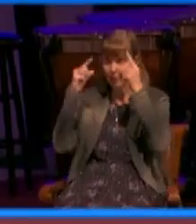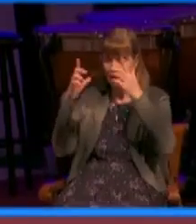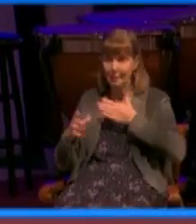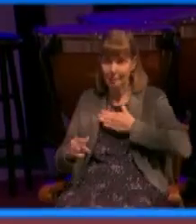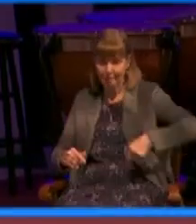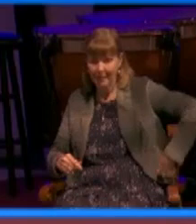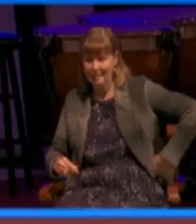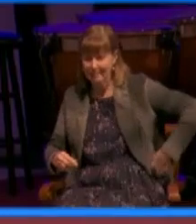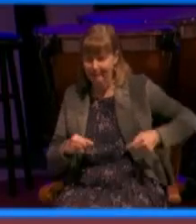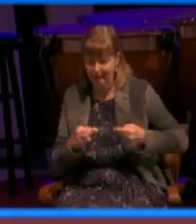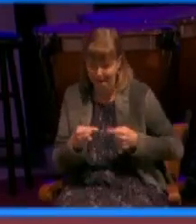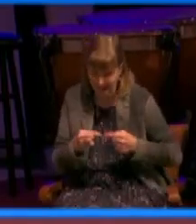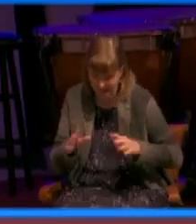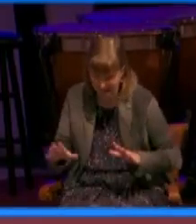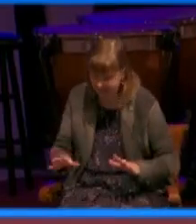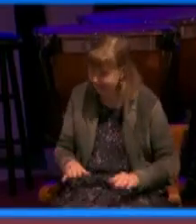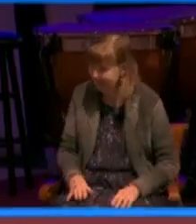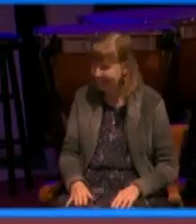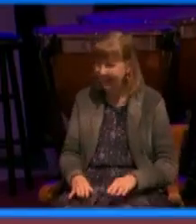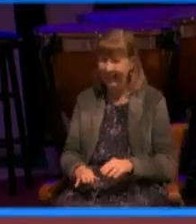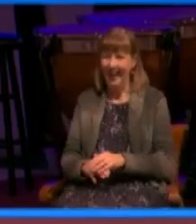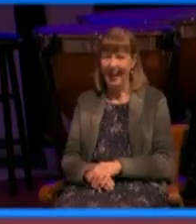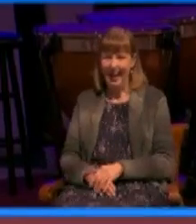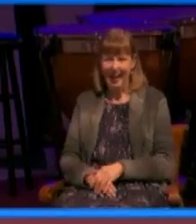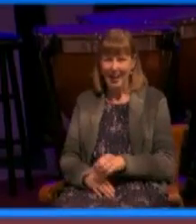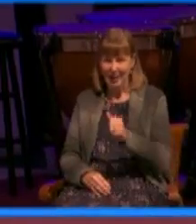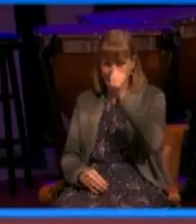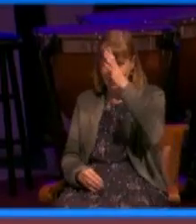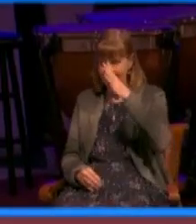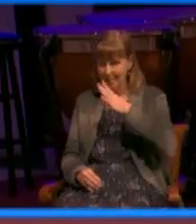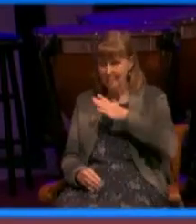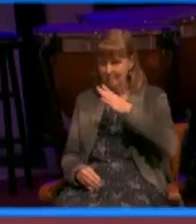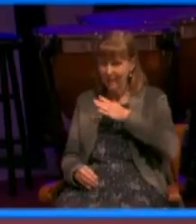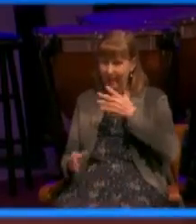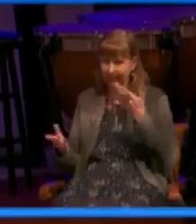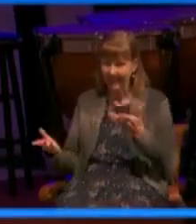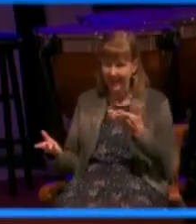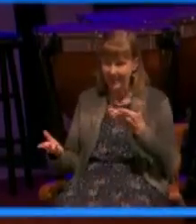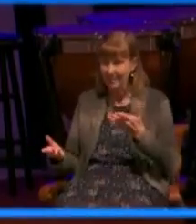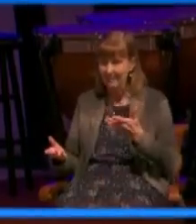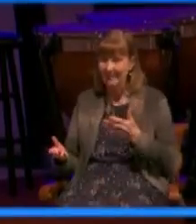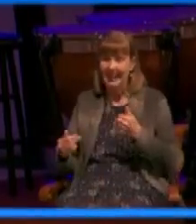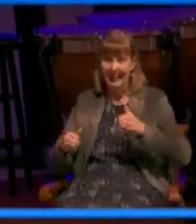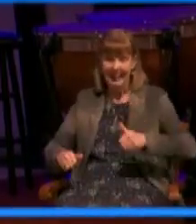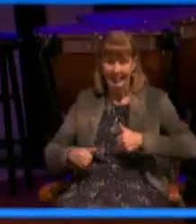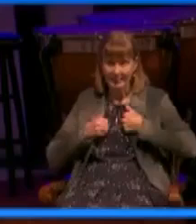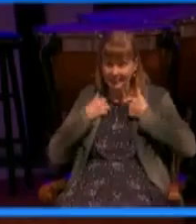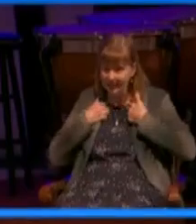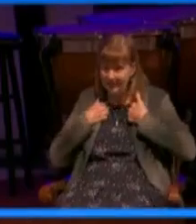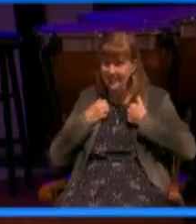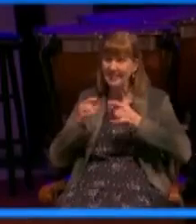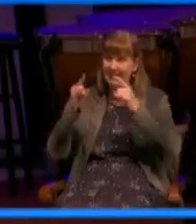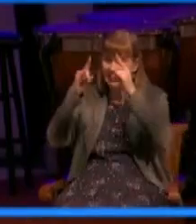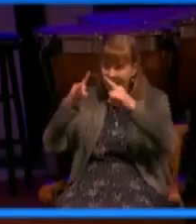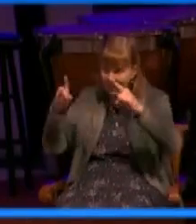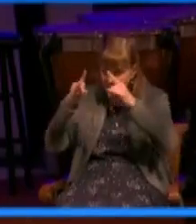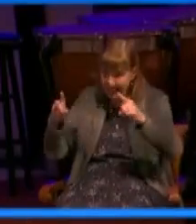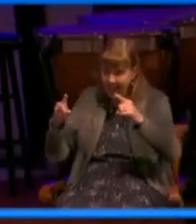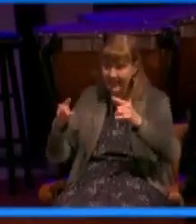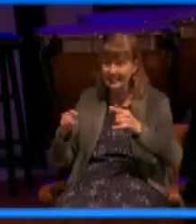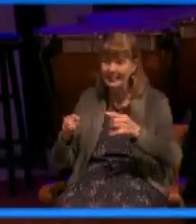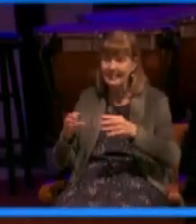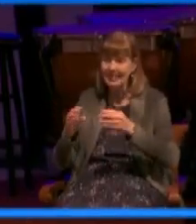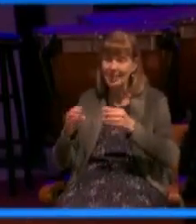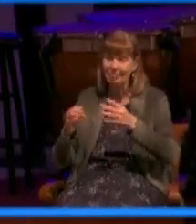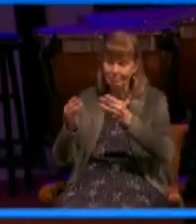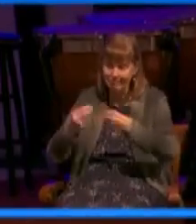To a semi-nomad, tent-dwelling shepherd man in the desert of Canaan who is 99 years